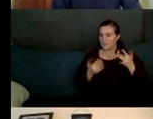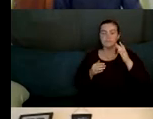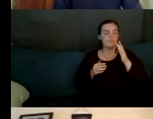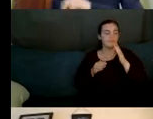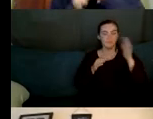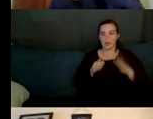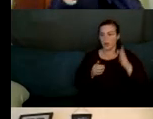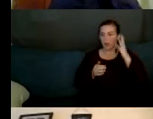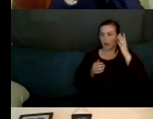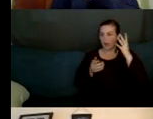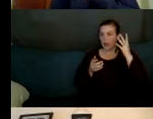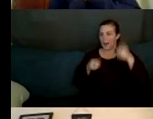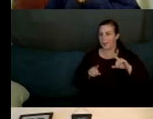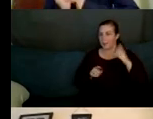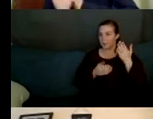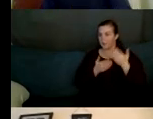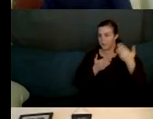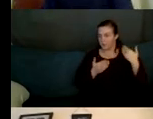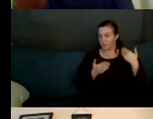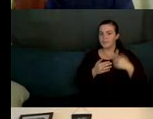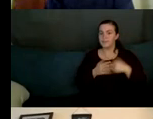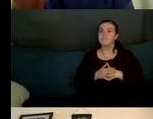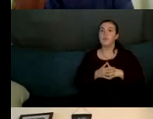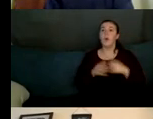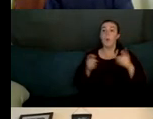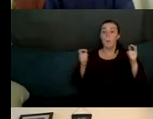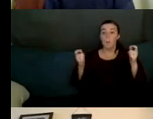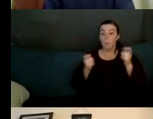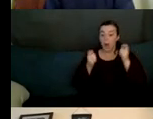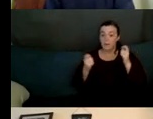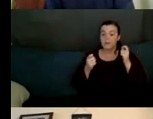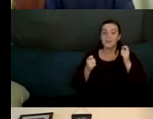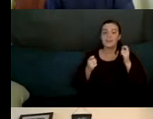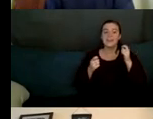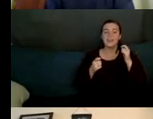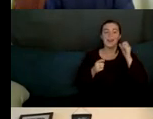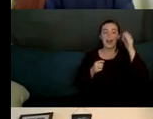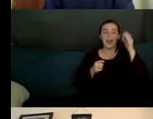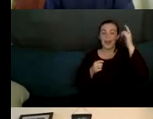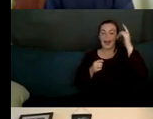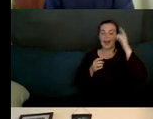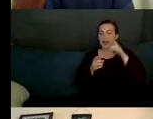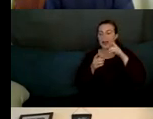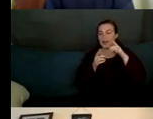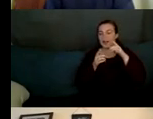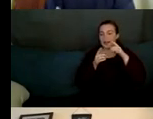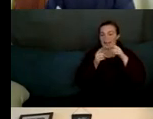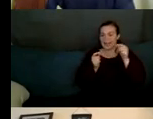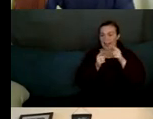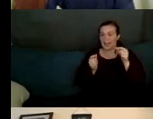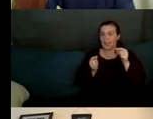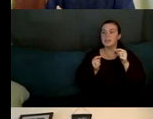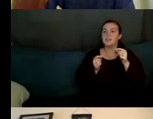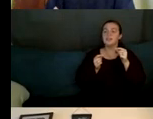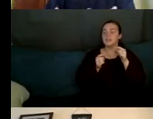Actually, we won with the Italian Salon, hoping that people would be